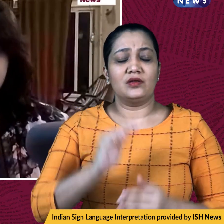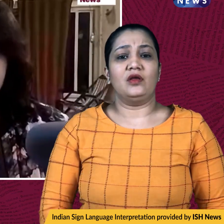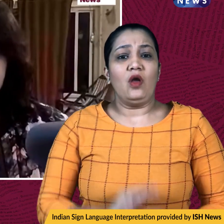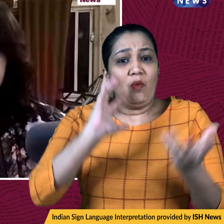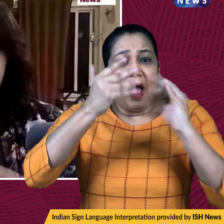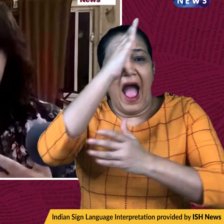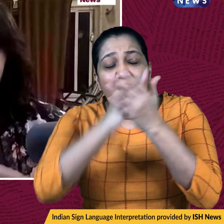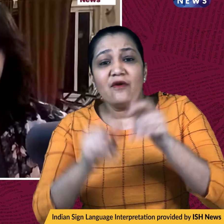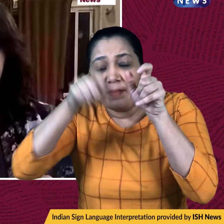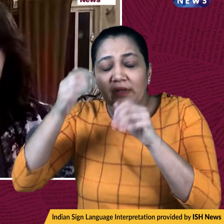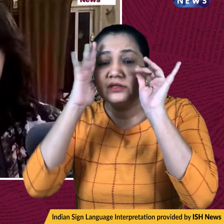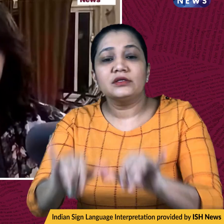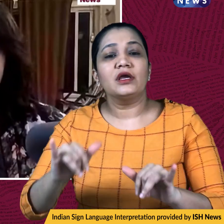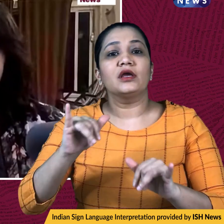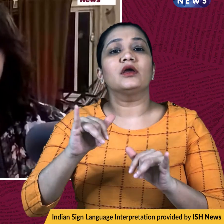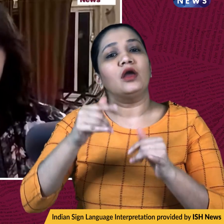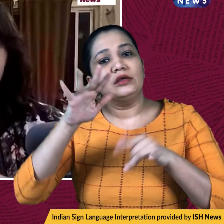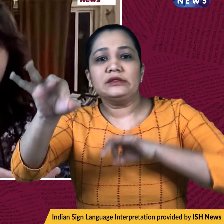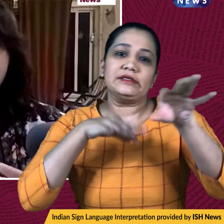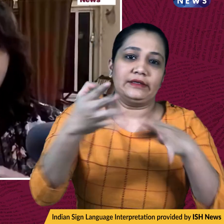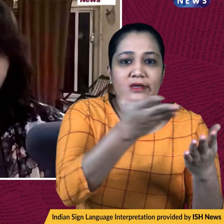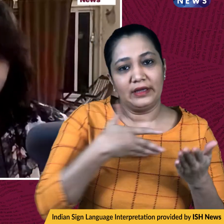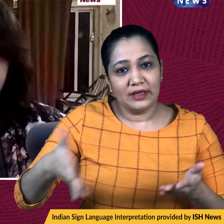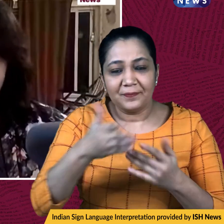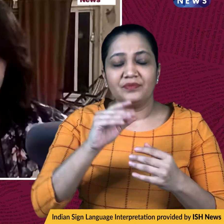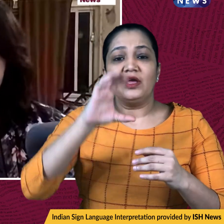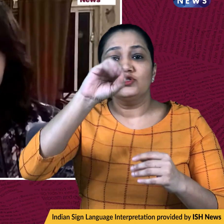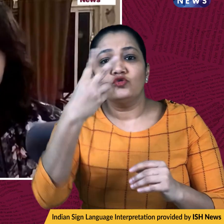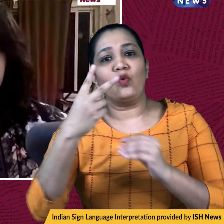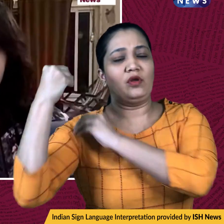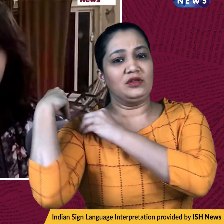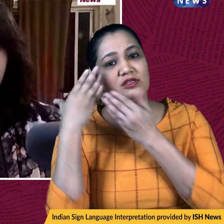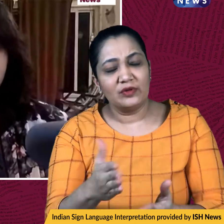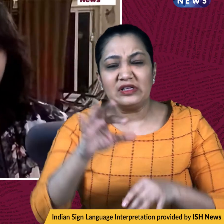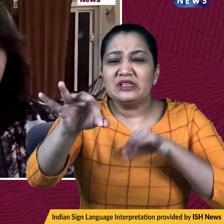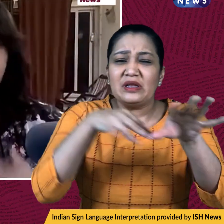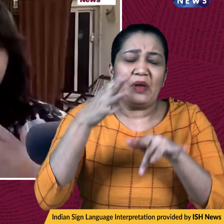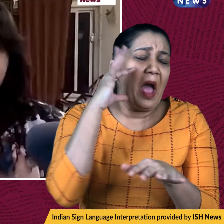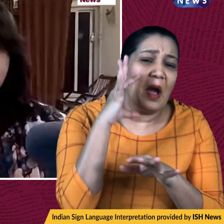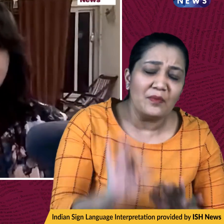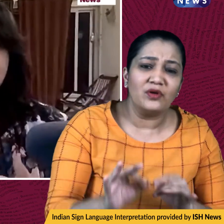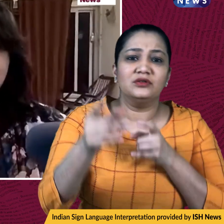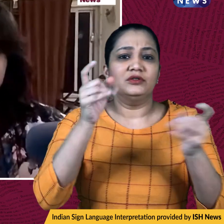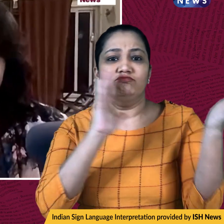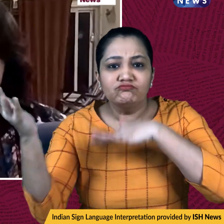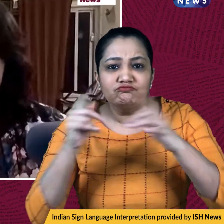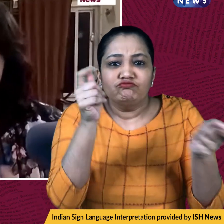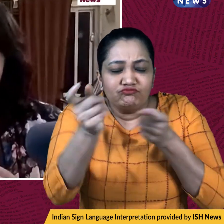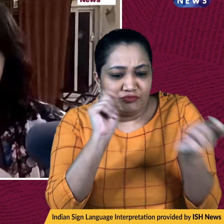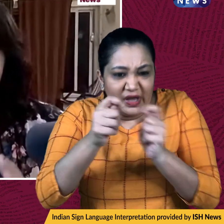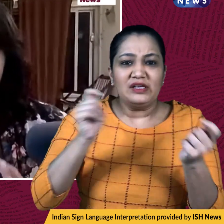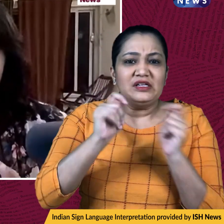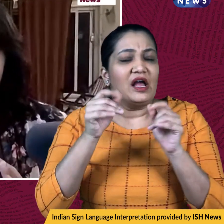population living in cities and producing over 70% of carbon emissions, cities play a key role in combating climate